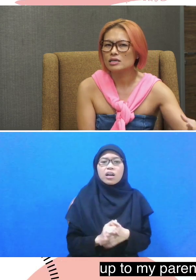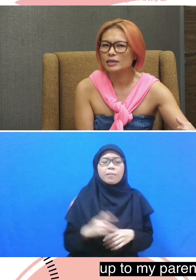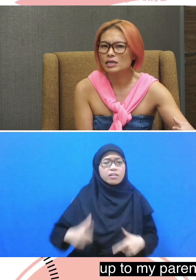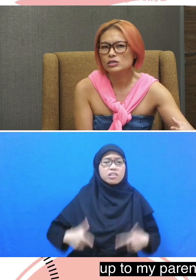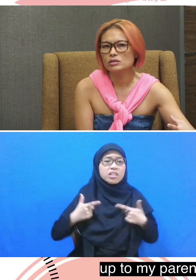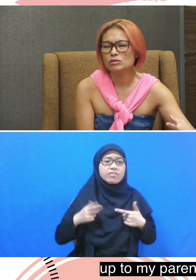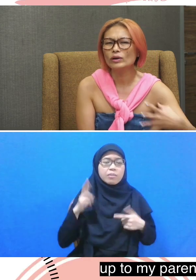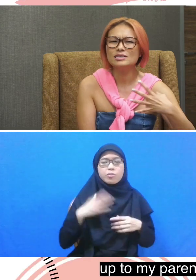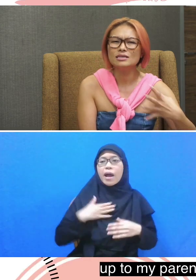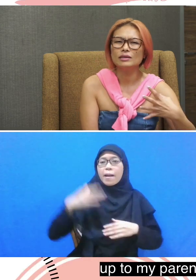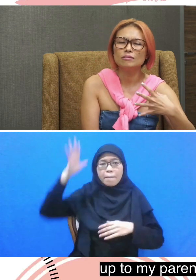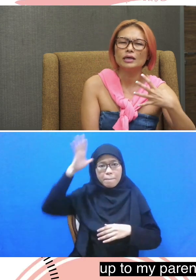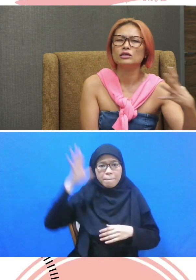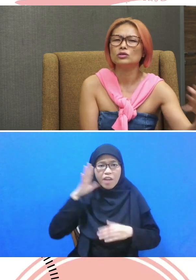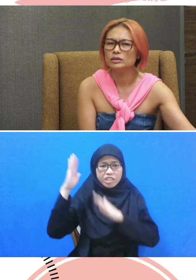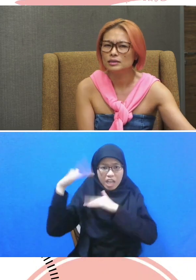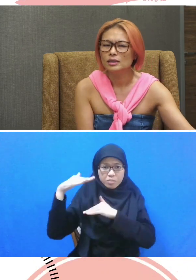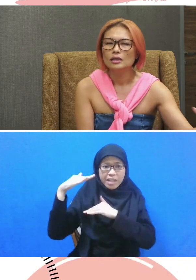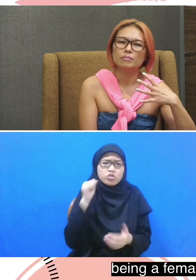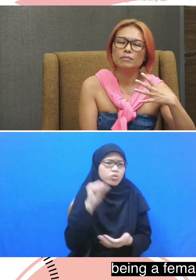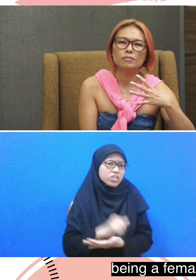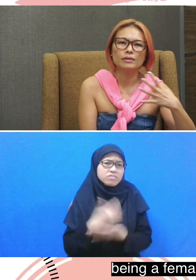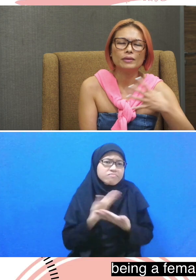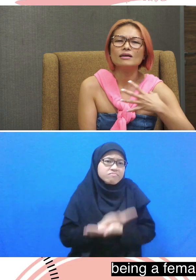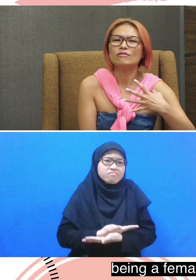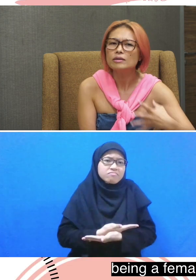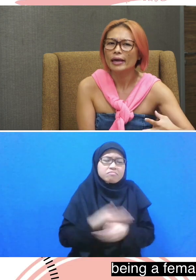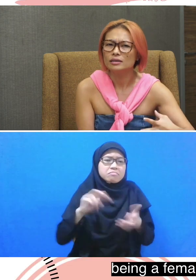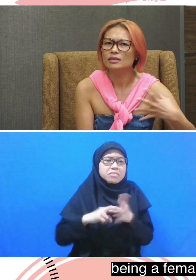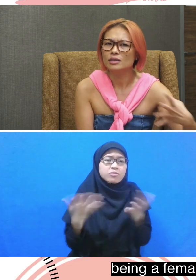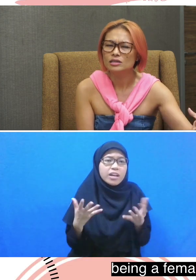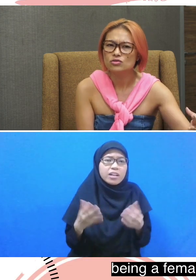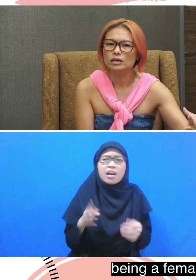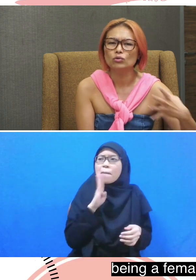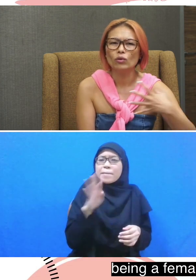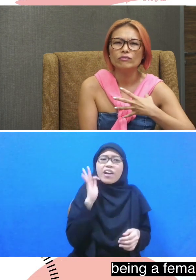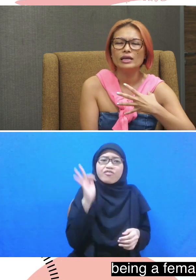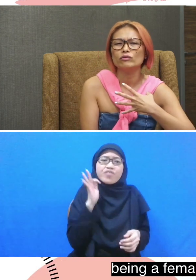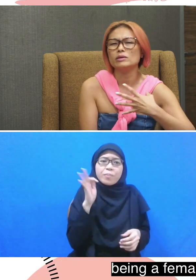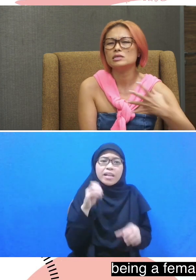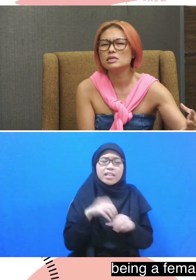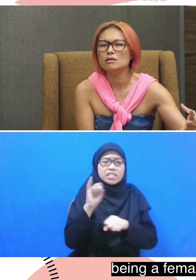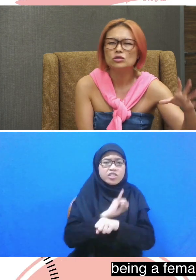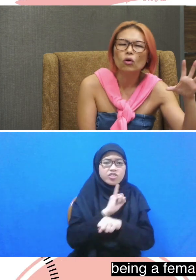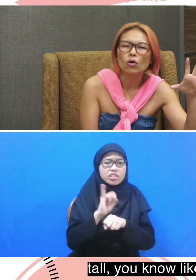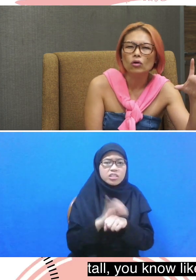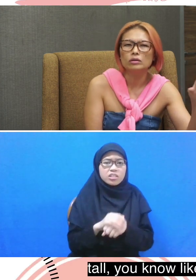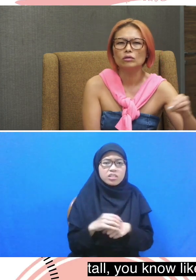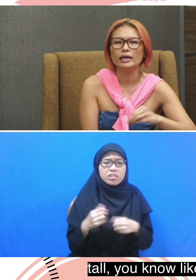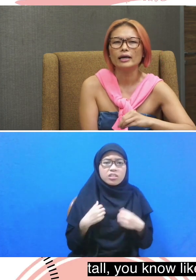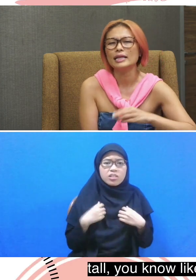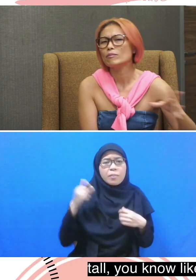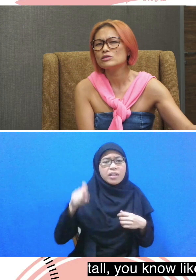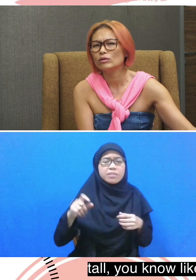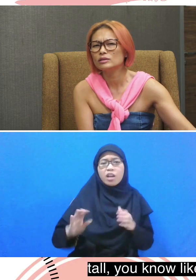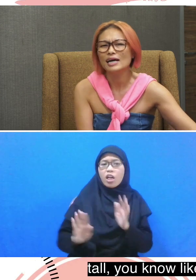parents' expectations? You know, what does it mean being a daughter? Being a female in the industry, do I really have to be slim, tall, you know,